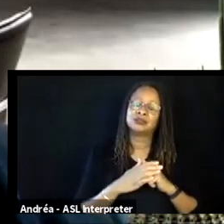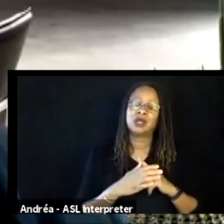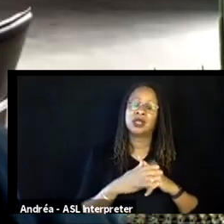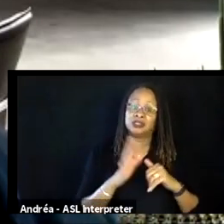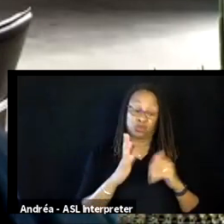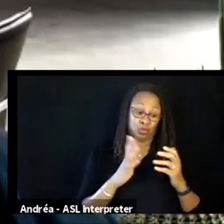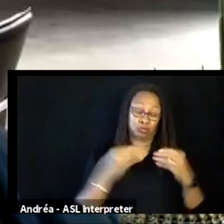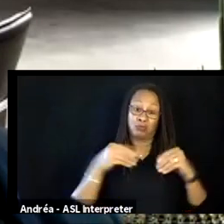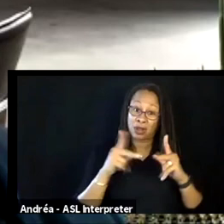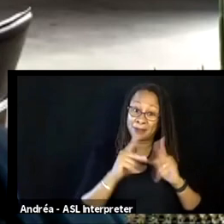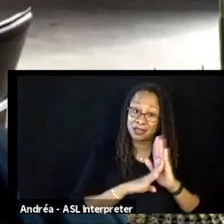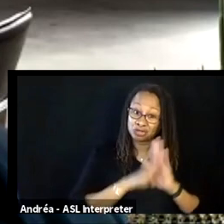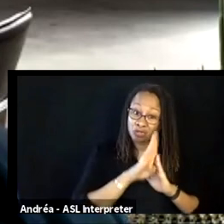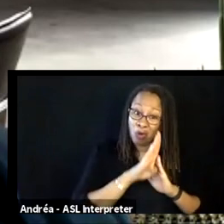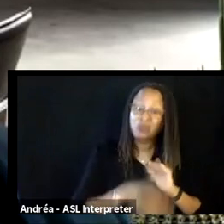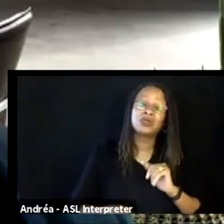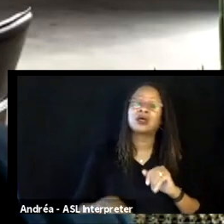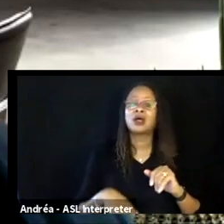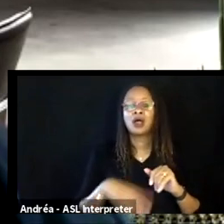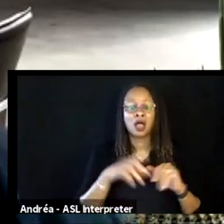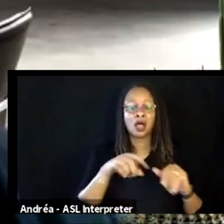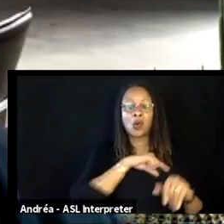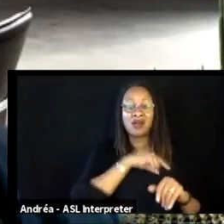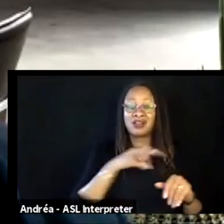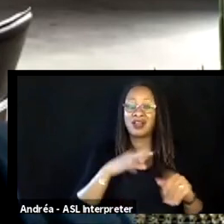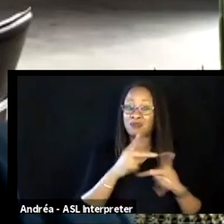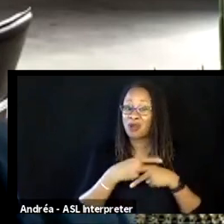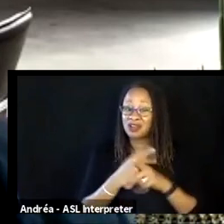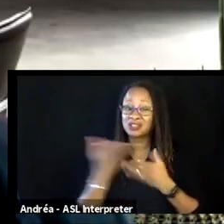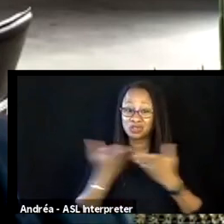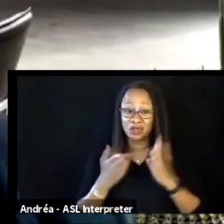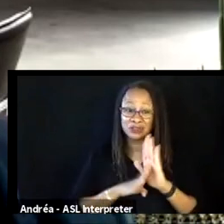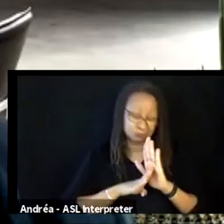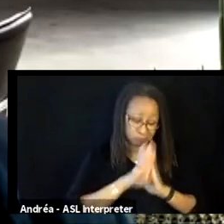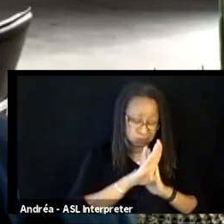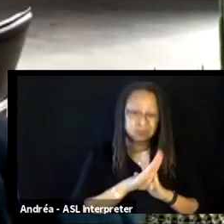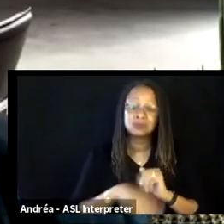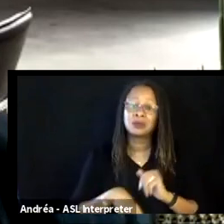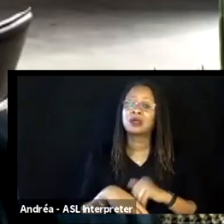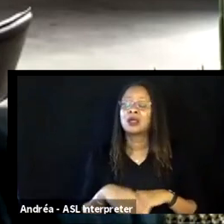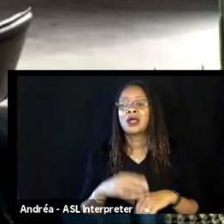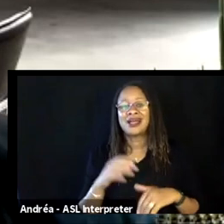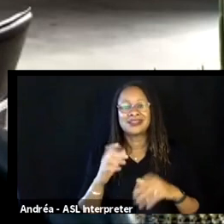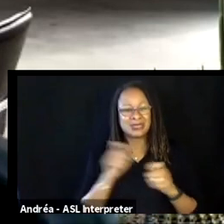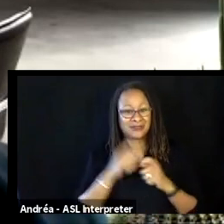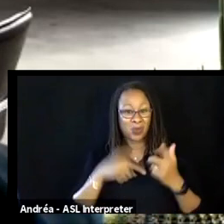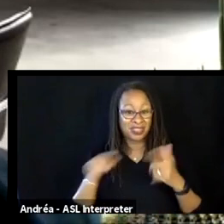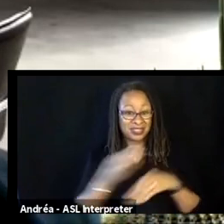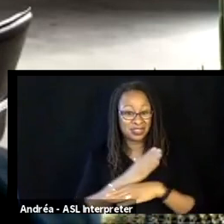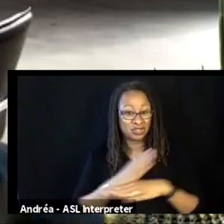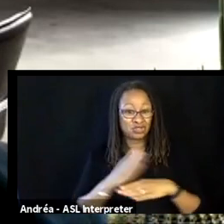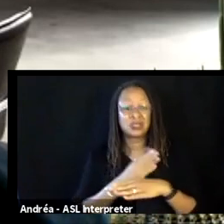growth. It is core to the quality of the products and services, particularly the services that this industry provides. And it's core